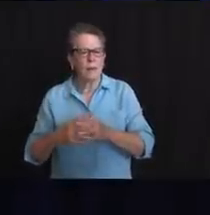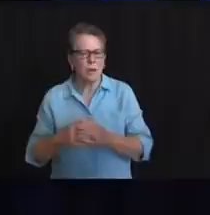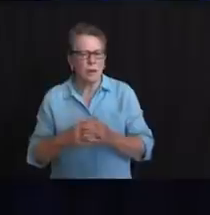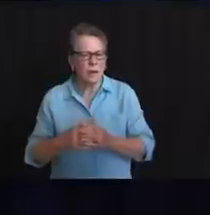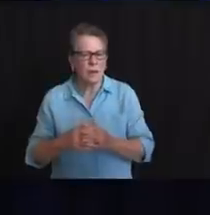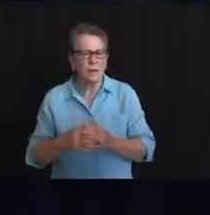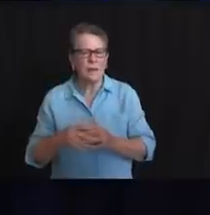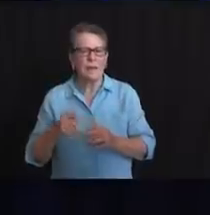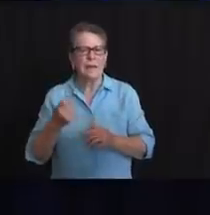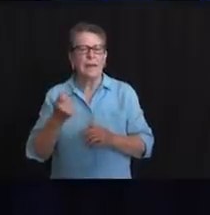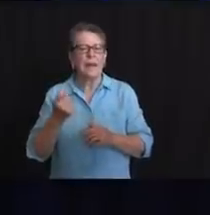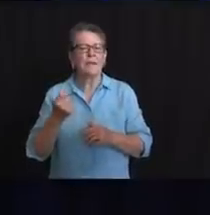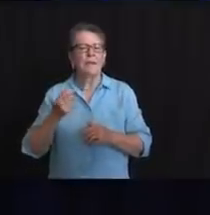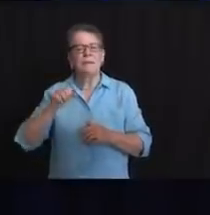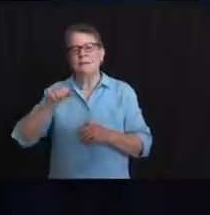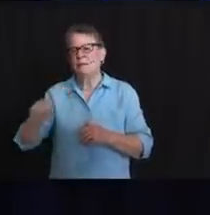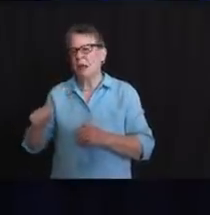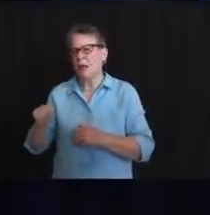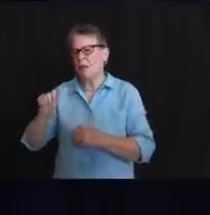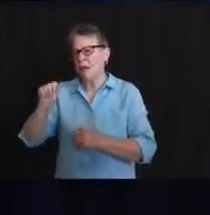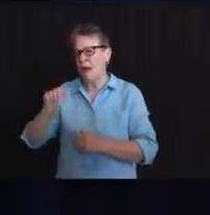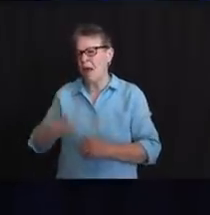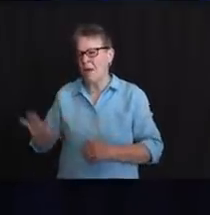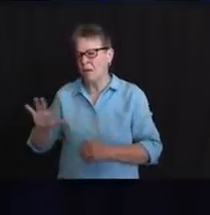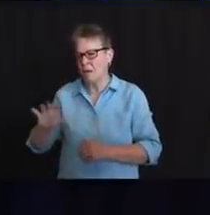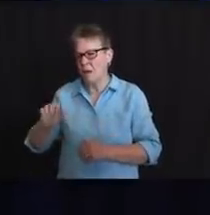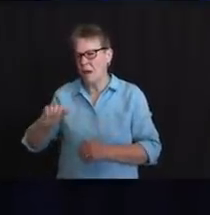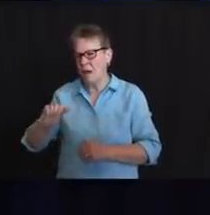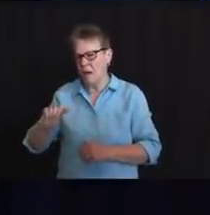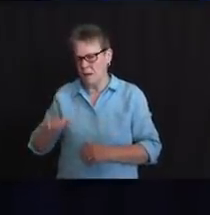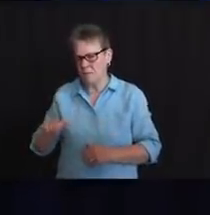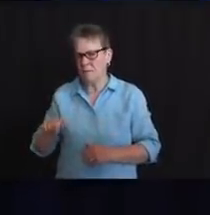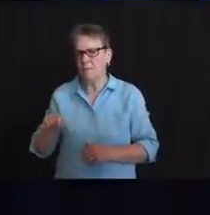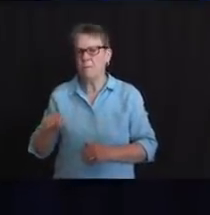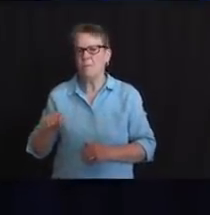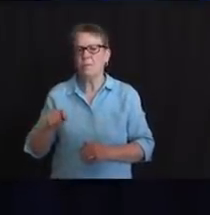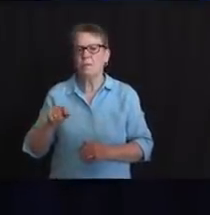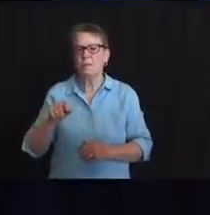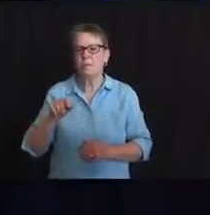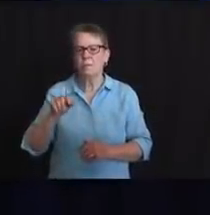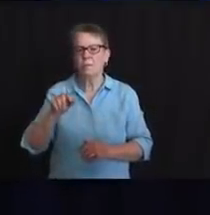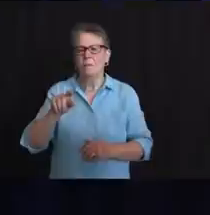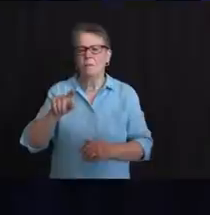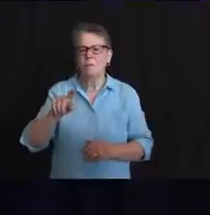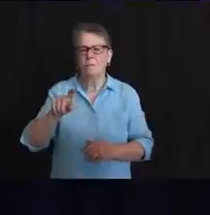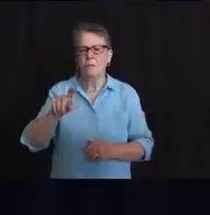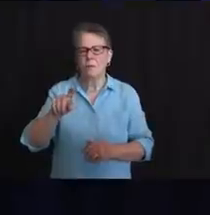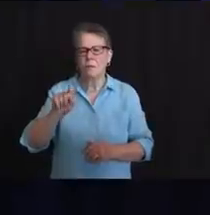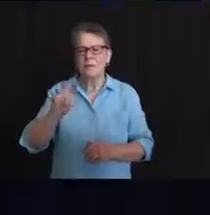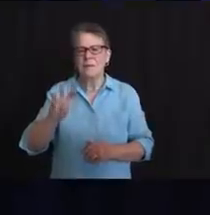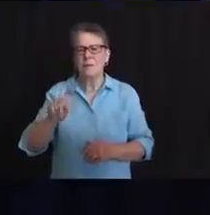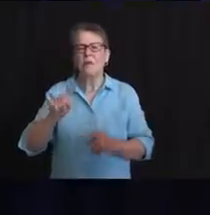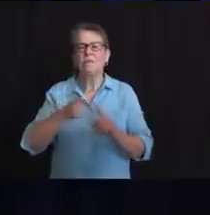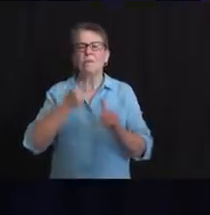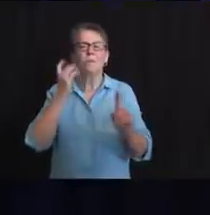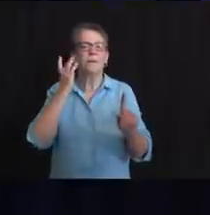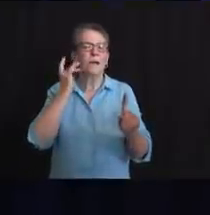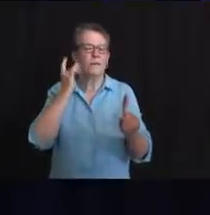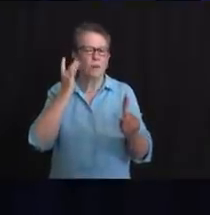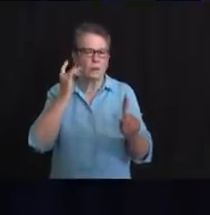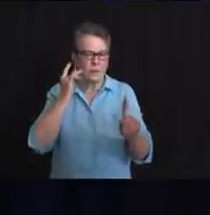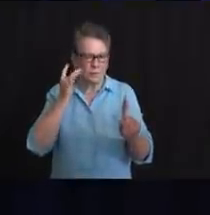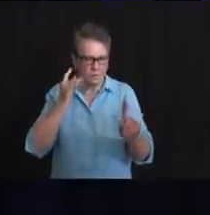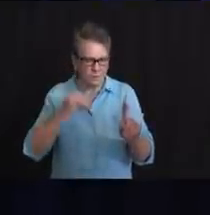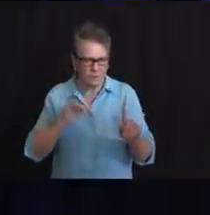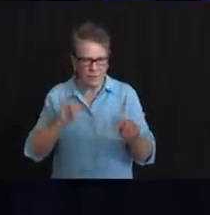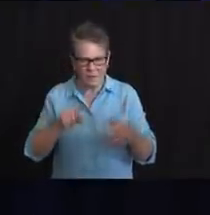B1.351, and 161 reports of the 2 California variants. Since our last briefing,